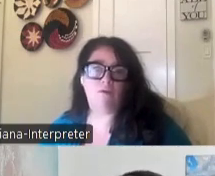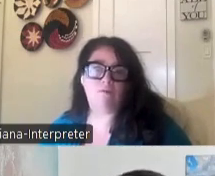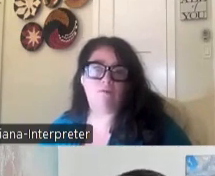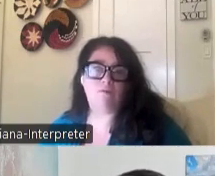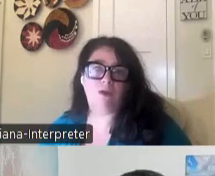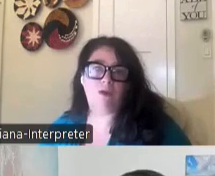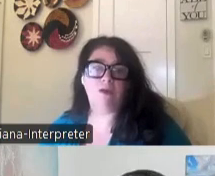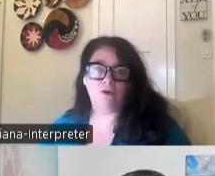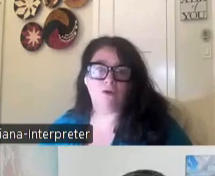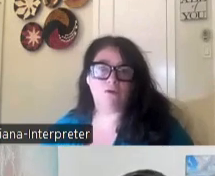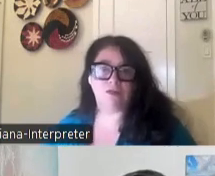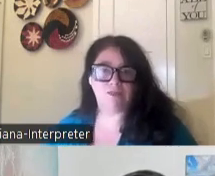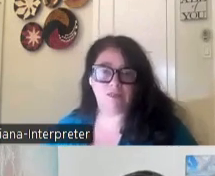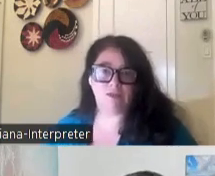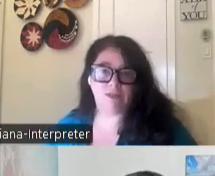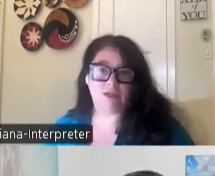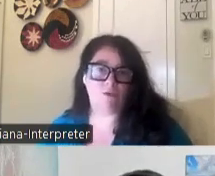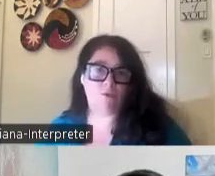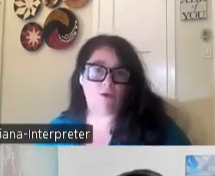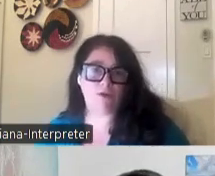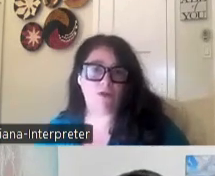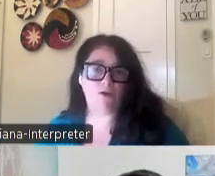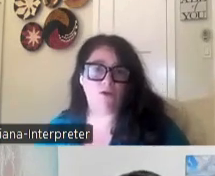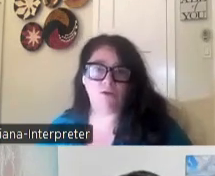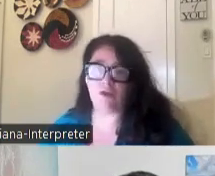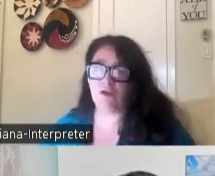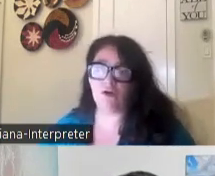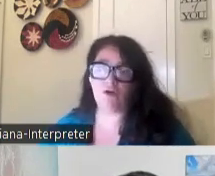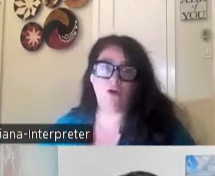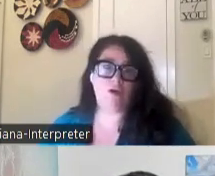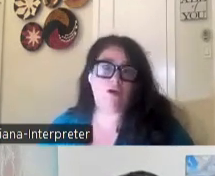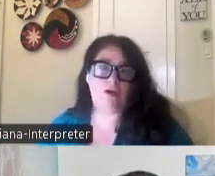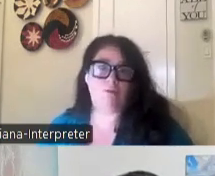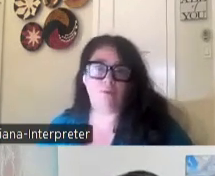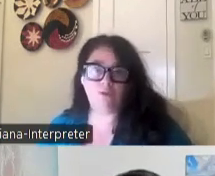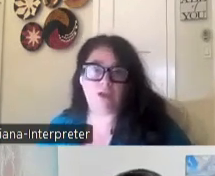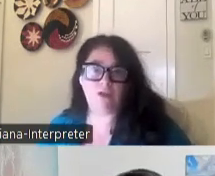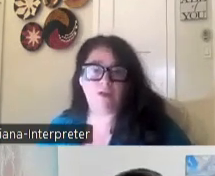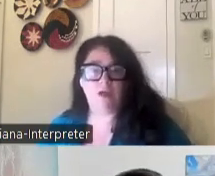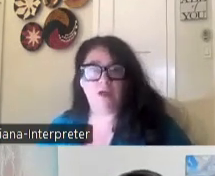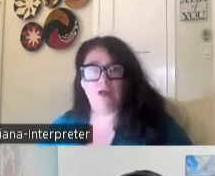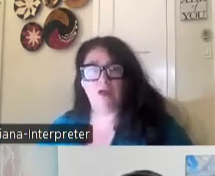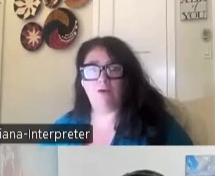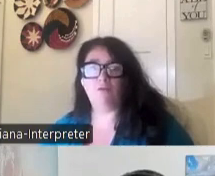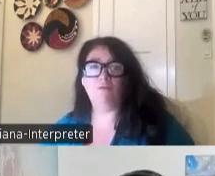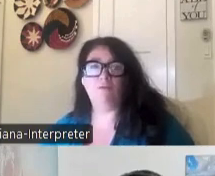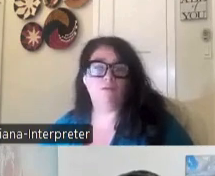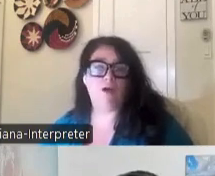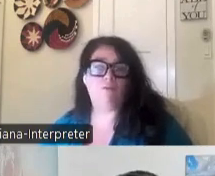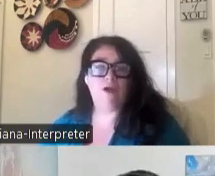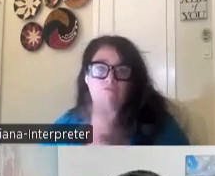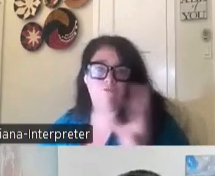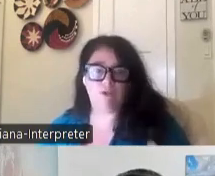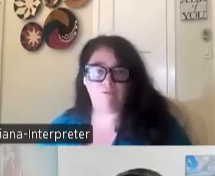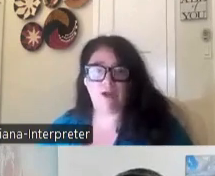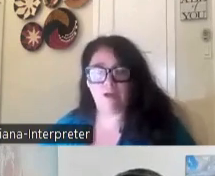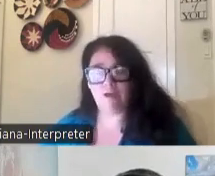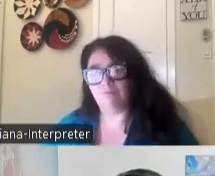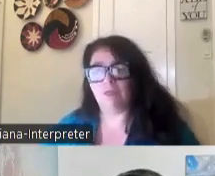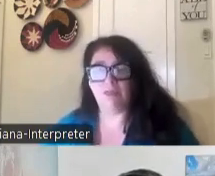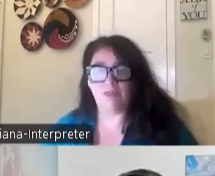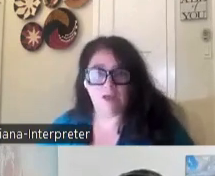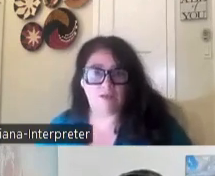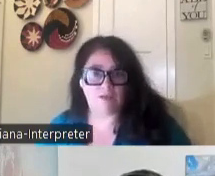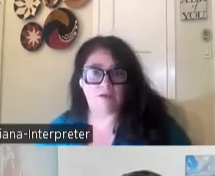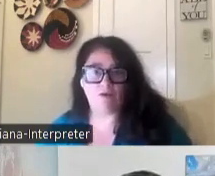a rosier picture in this respect. We're still on a path to essentially double the amount of global warming that we've seen so